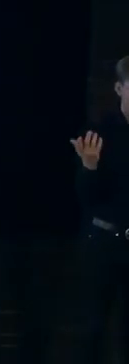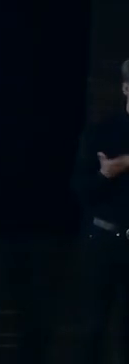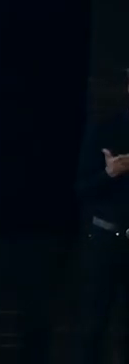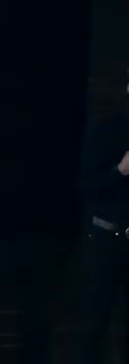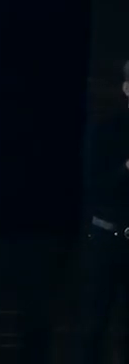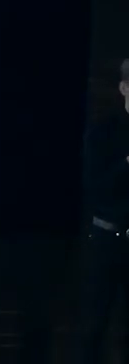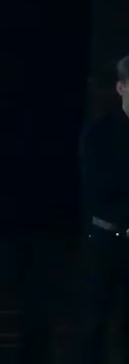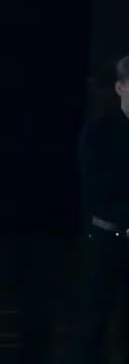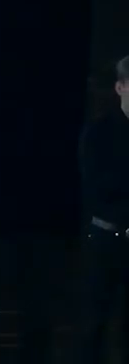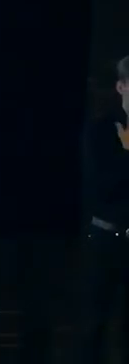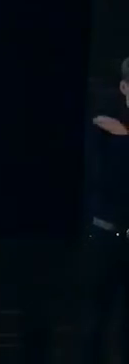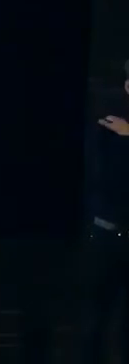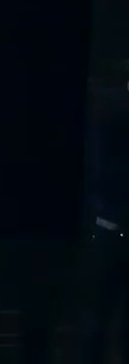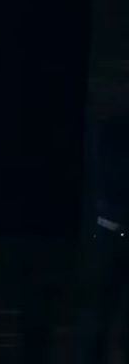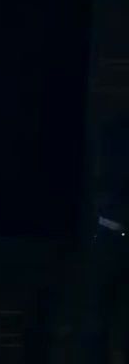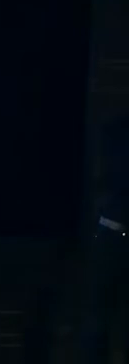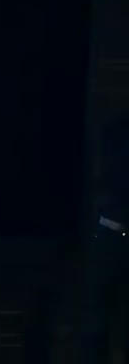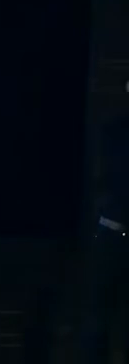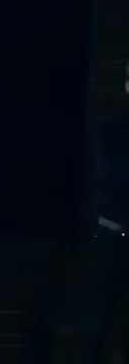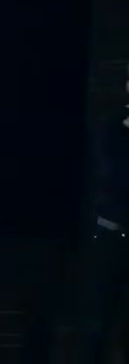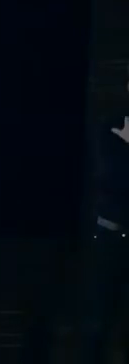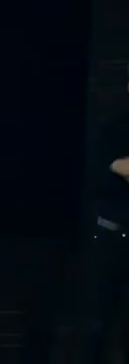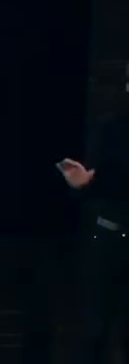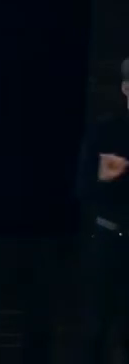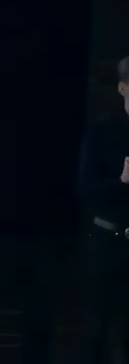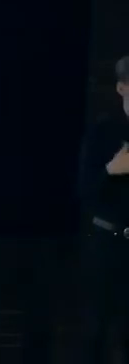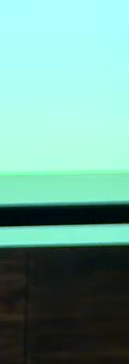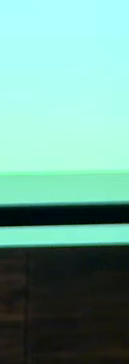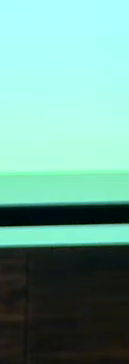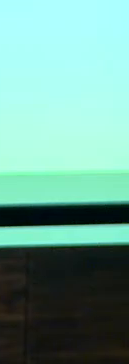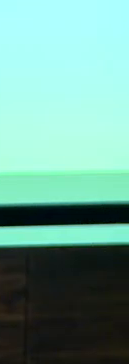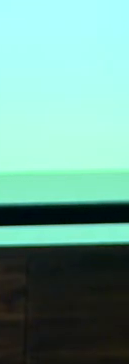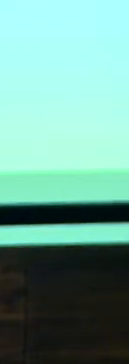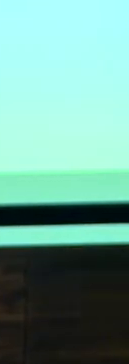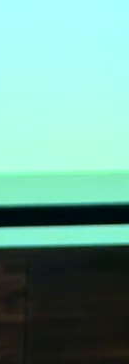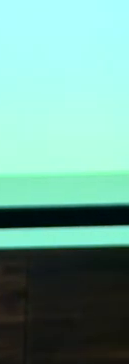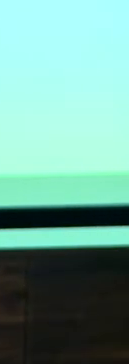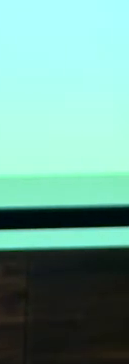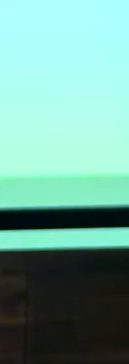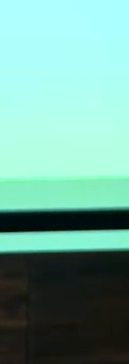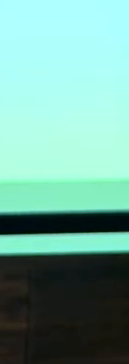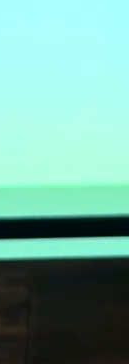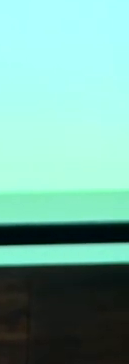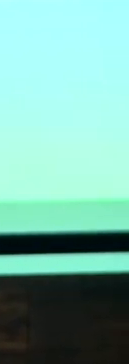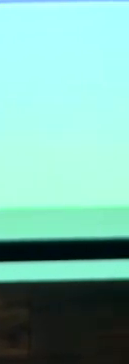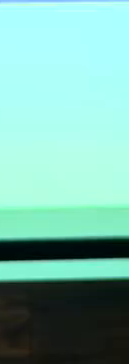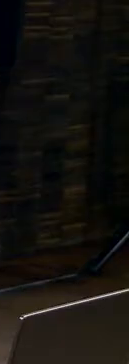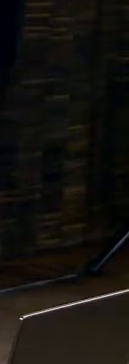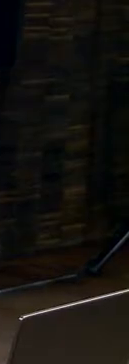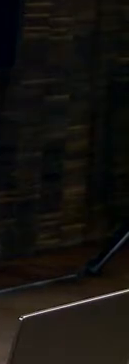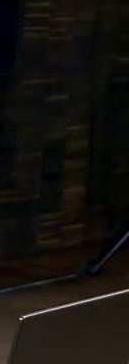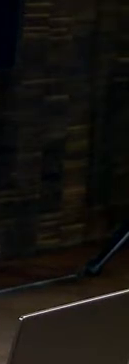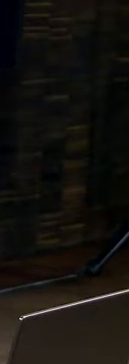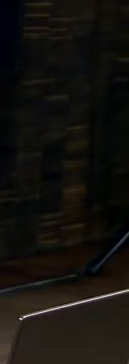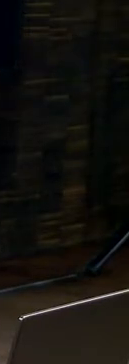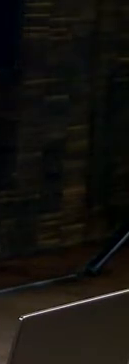to communicate during the workshops. So Soufiane will introduce us the accessibility cards, as we call them.